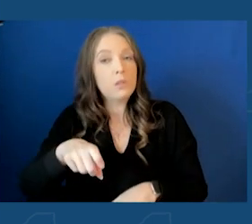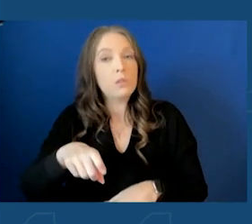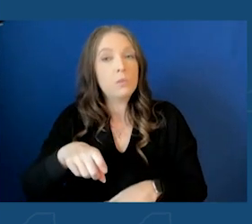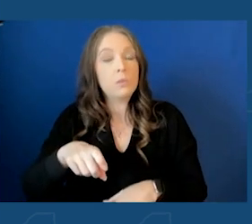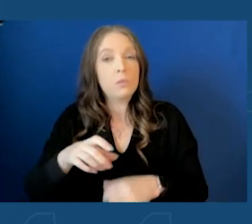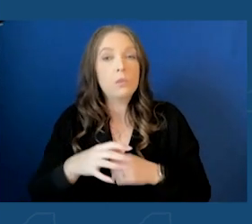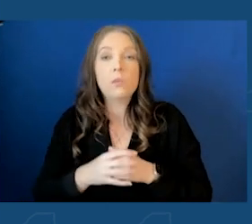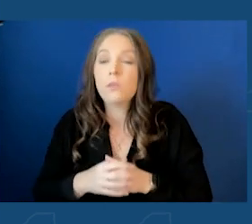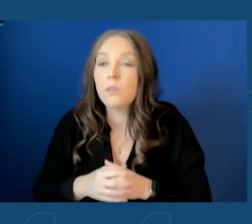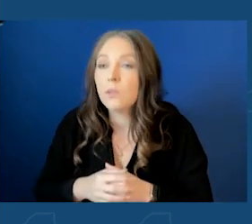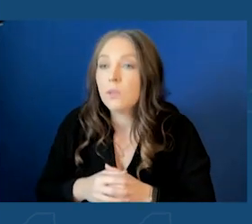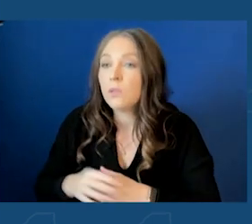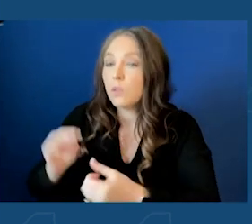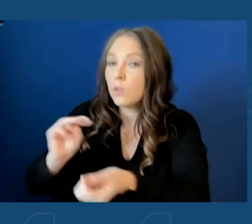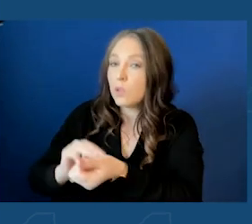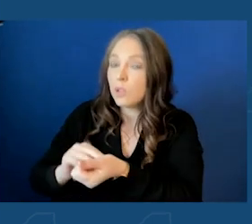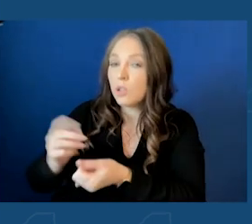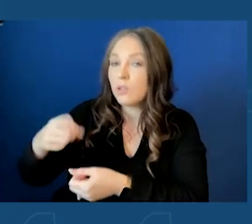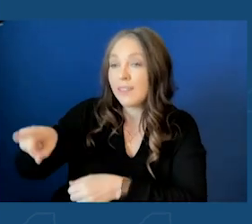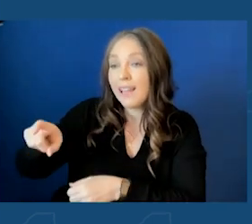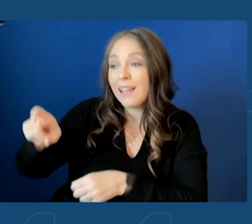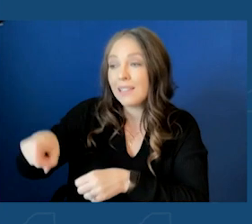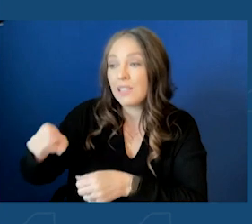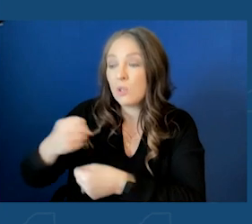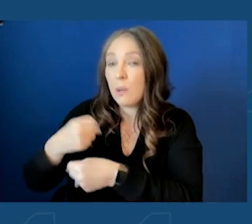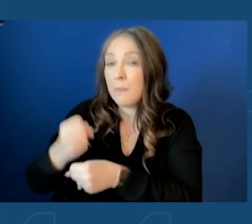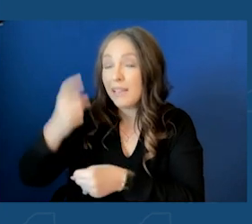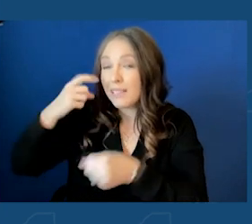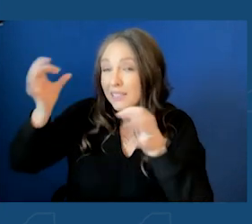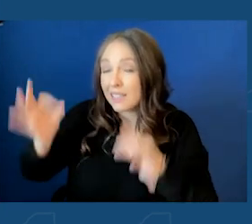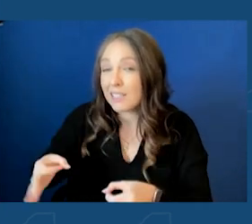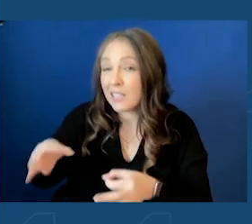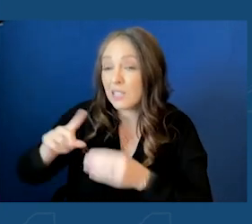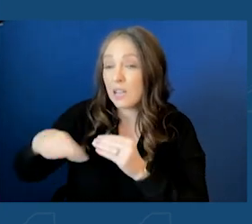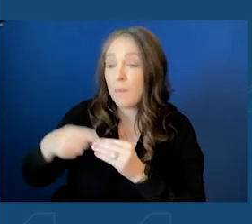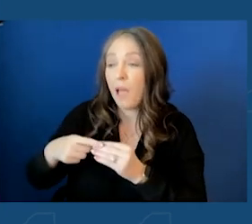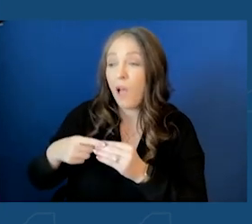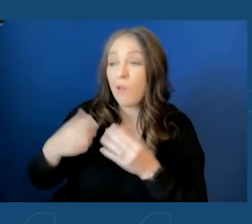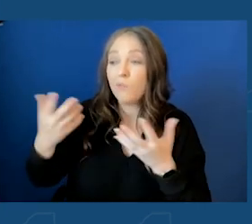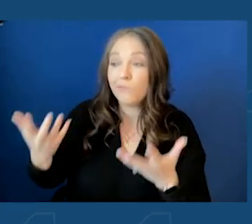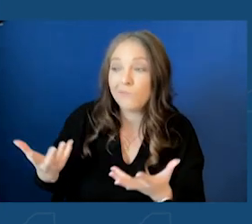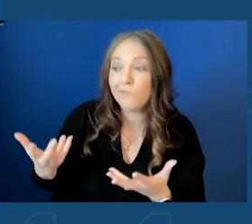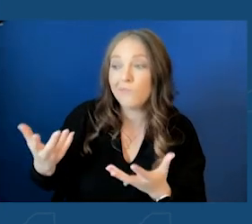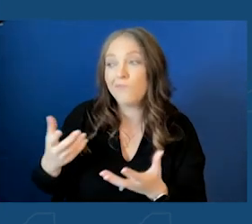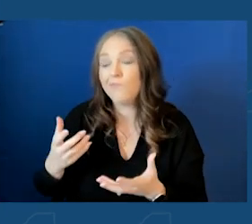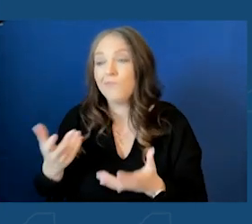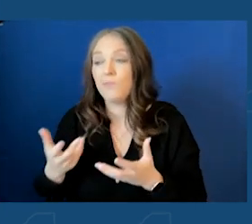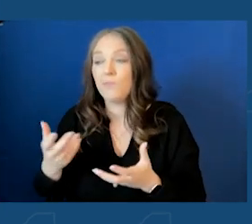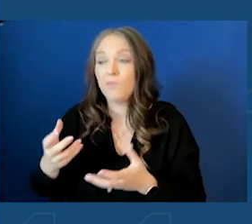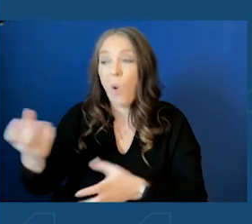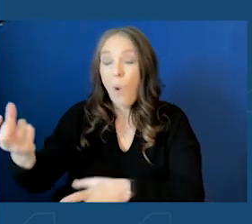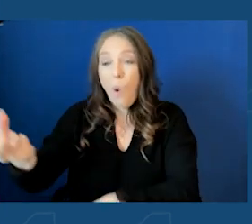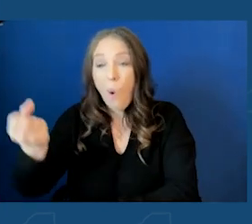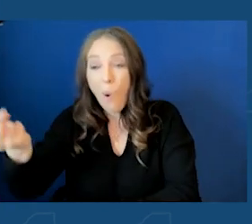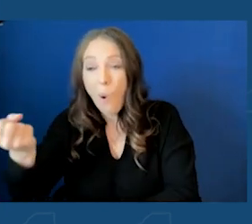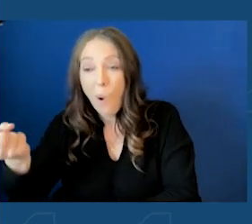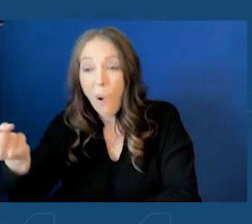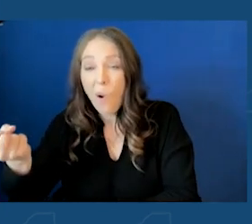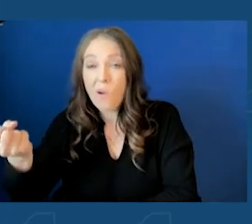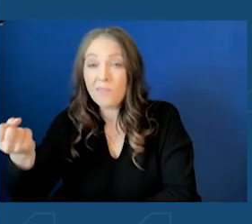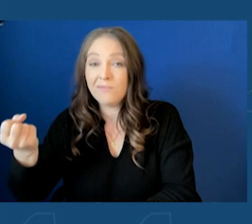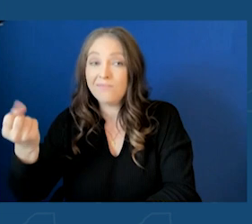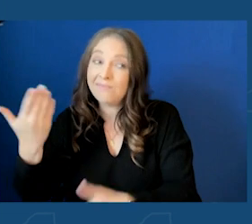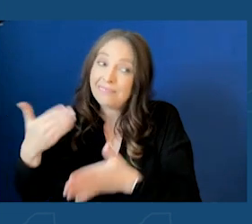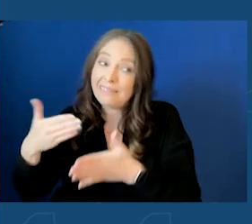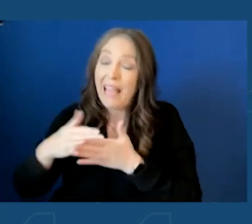are the doctors who have to make that decision in the hospitals about whether or not to involuntarily hold somebody against their will, is